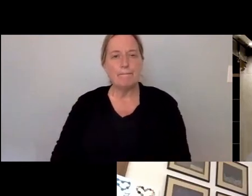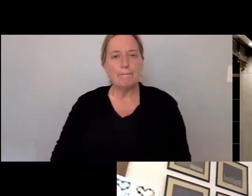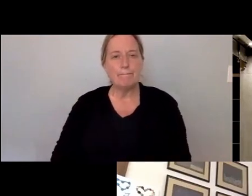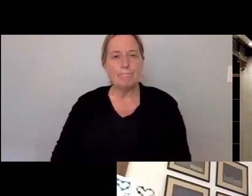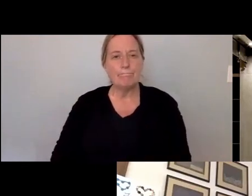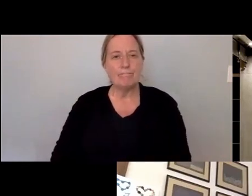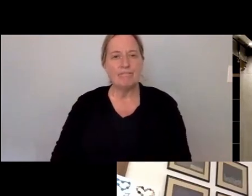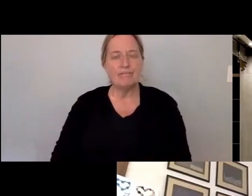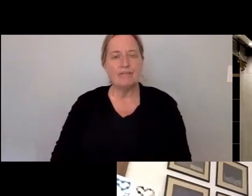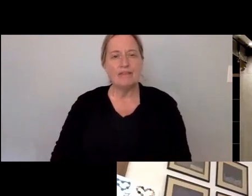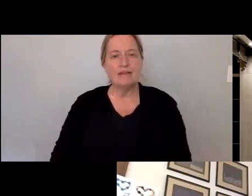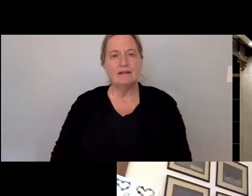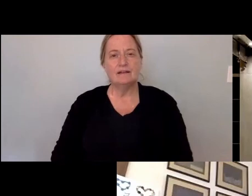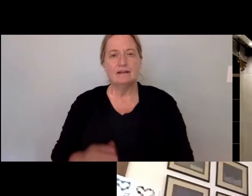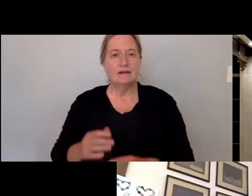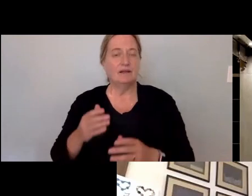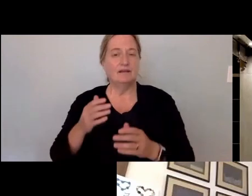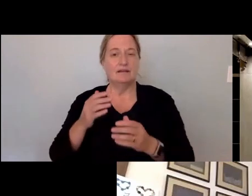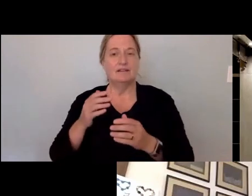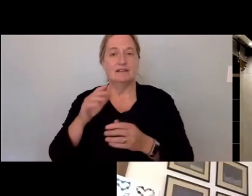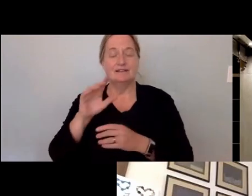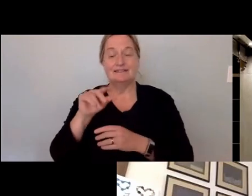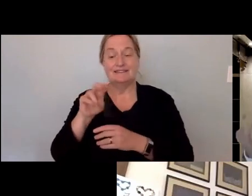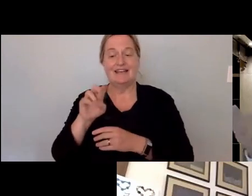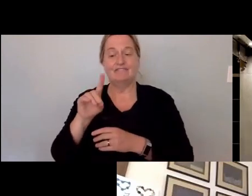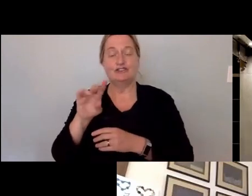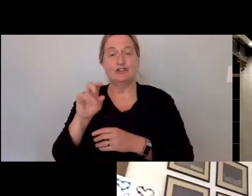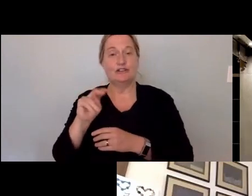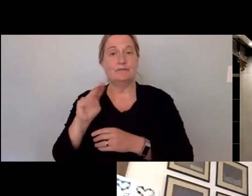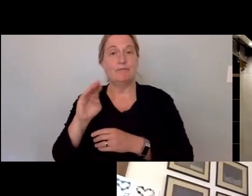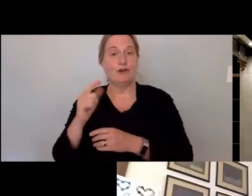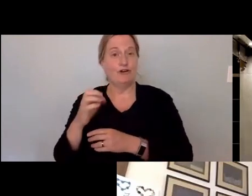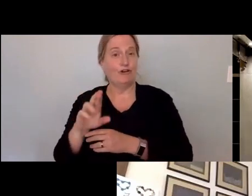accessible barrier-free voting for people. I mean, that's something that should be a no-brainer.